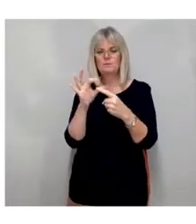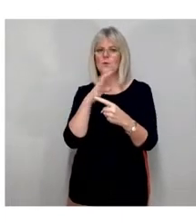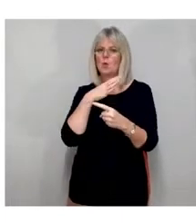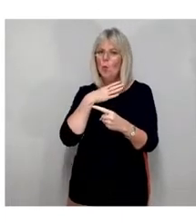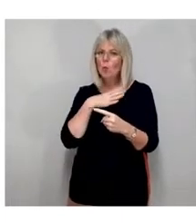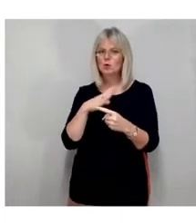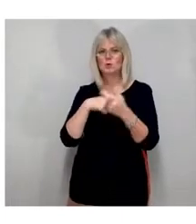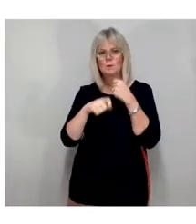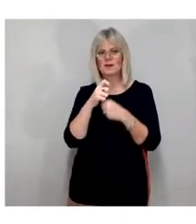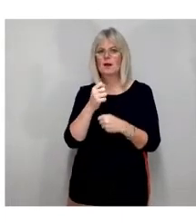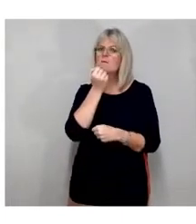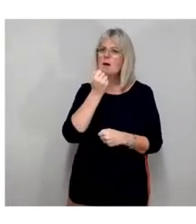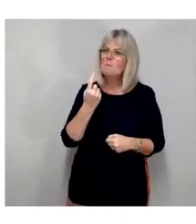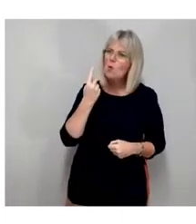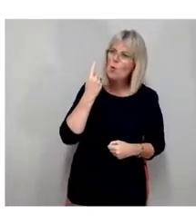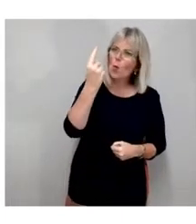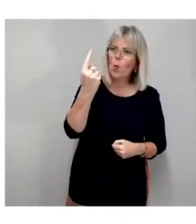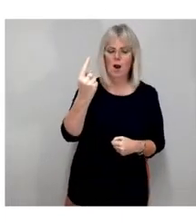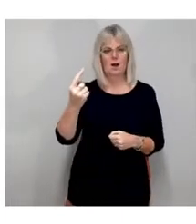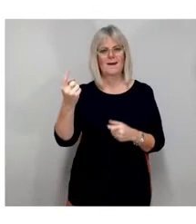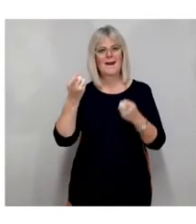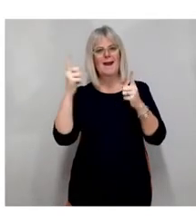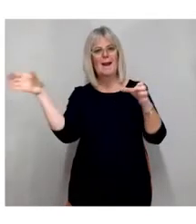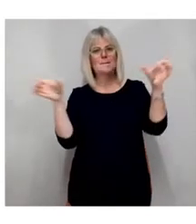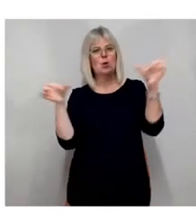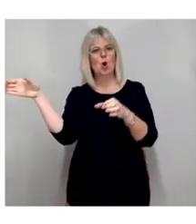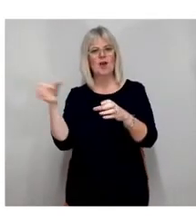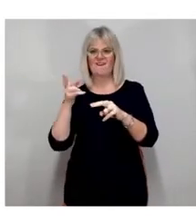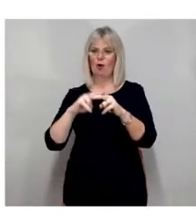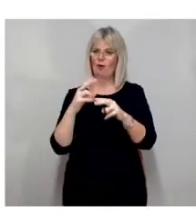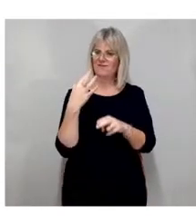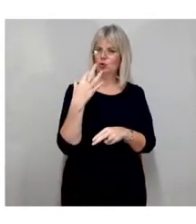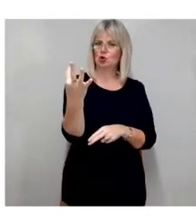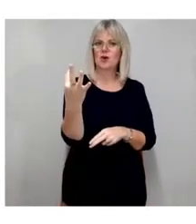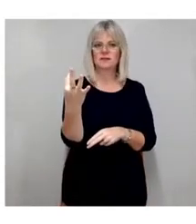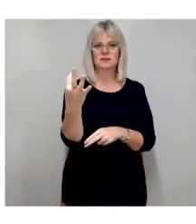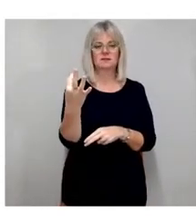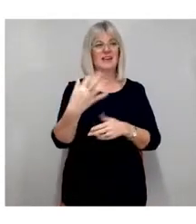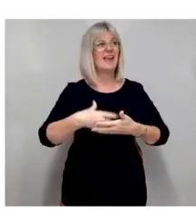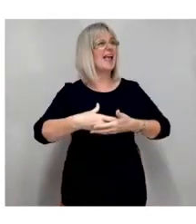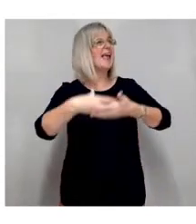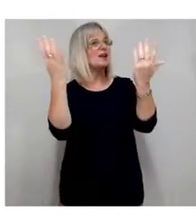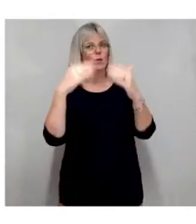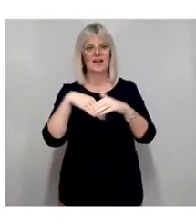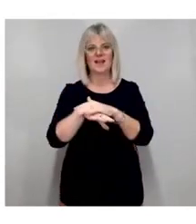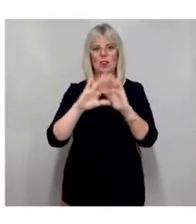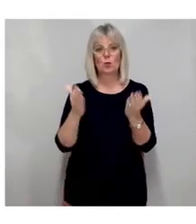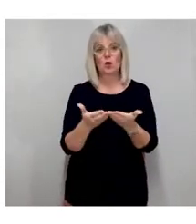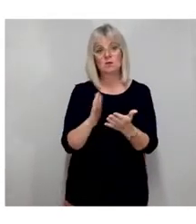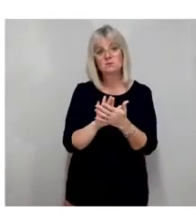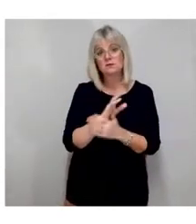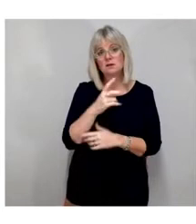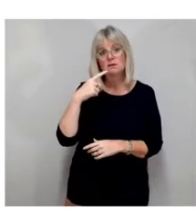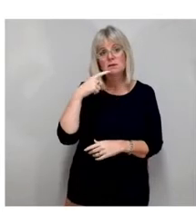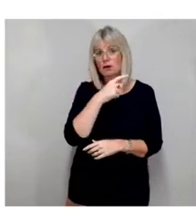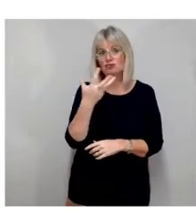of choice for people with disabilities everywhere in the world. And we're talking of 190 countries and barely